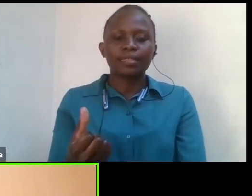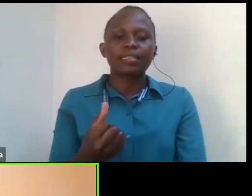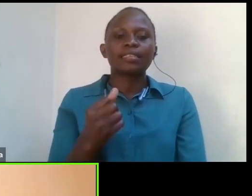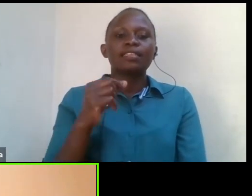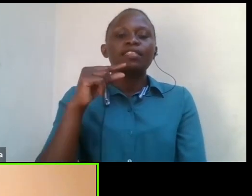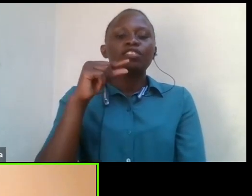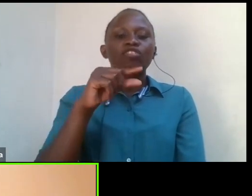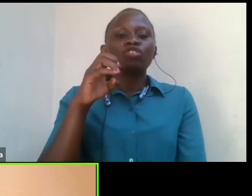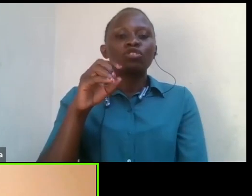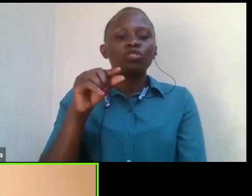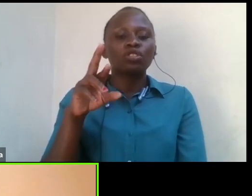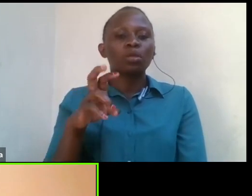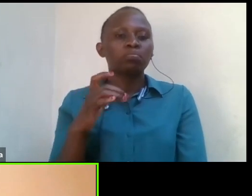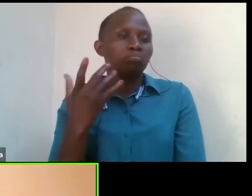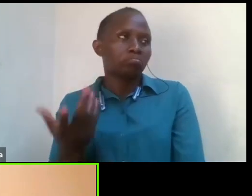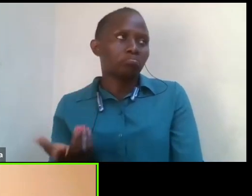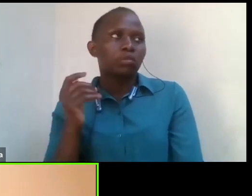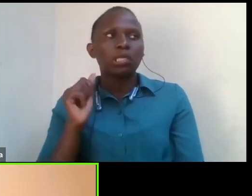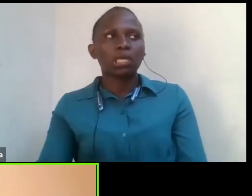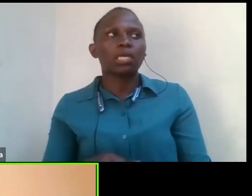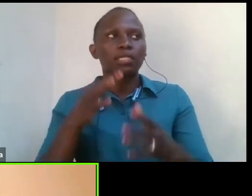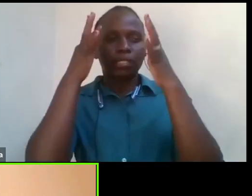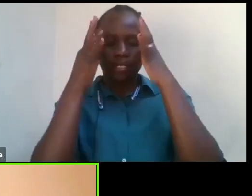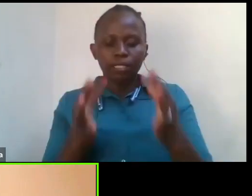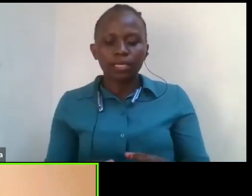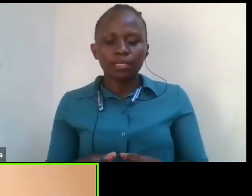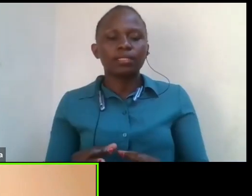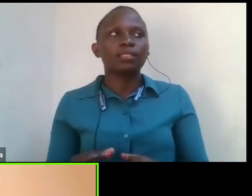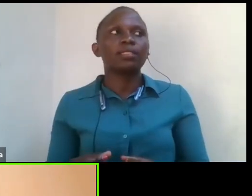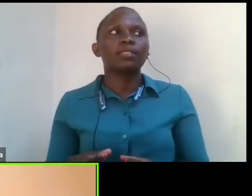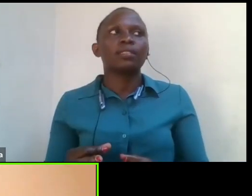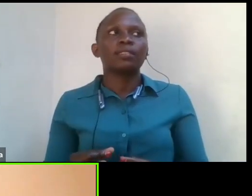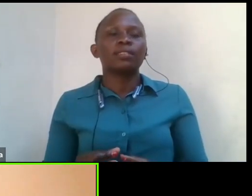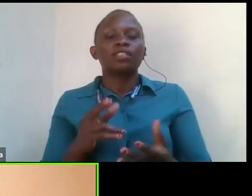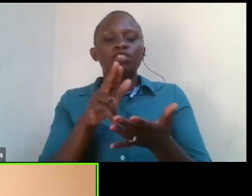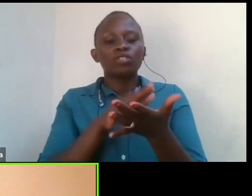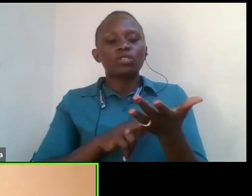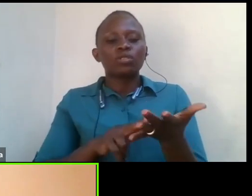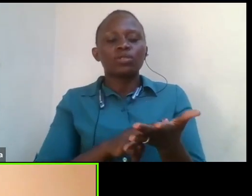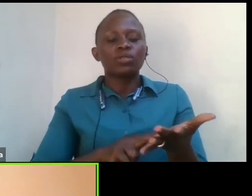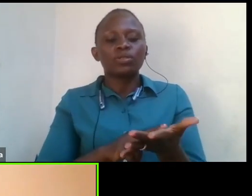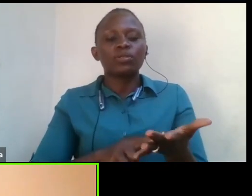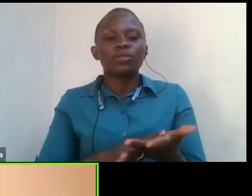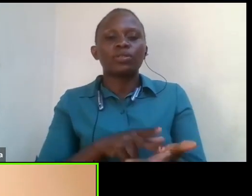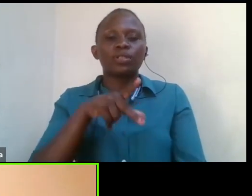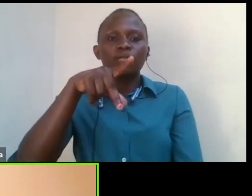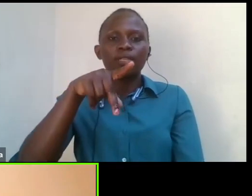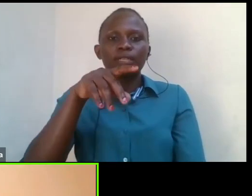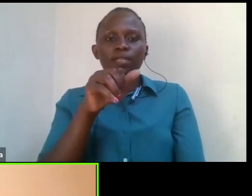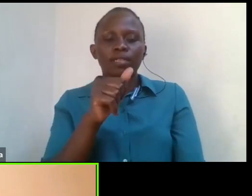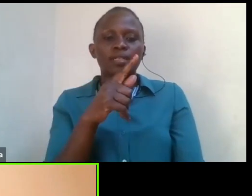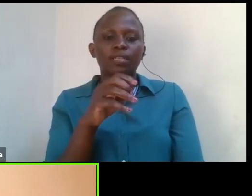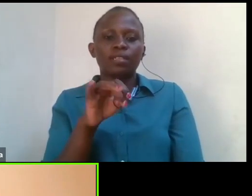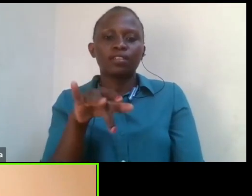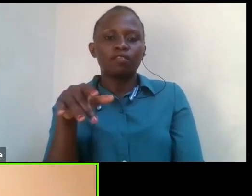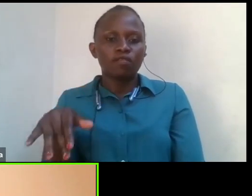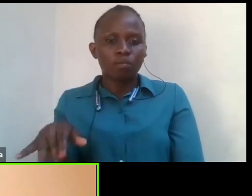have decided to actually go the patent route for their